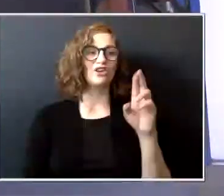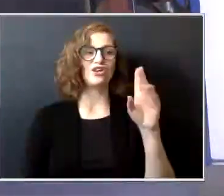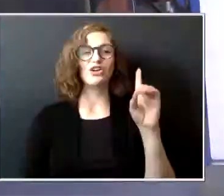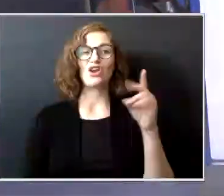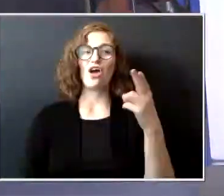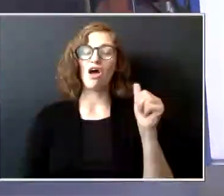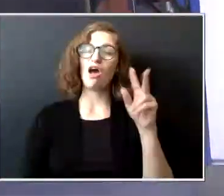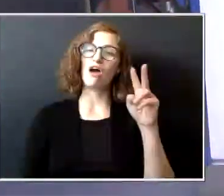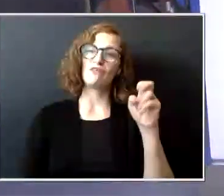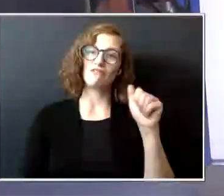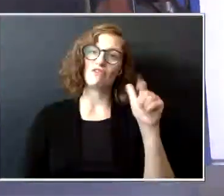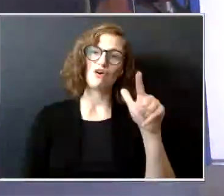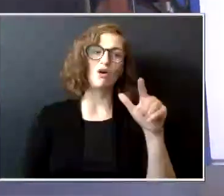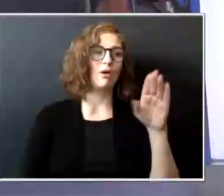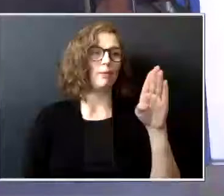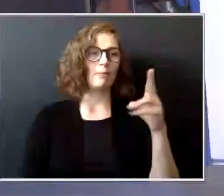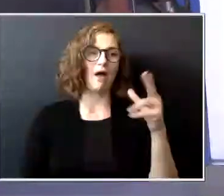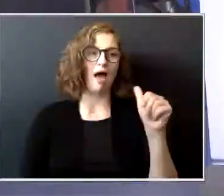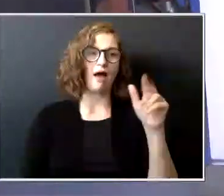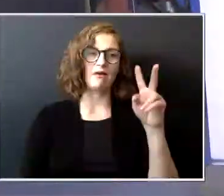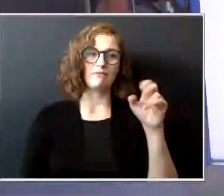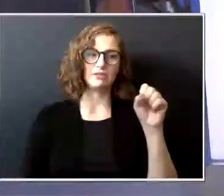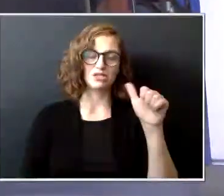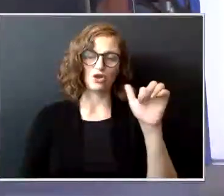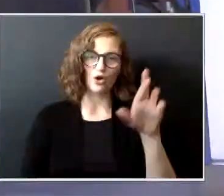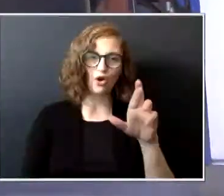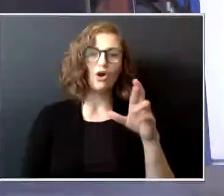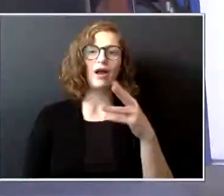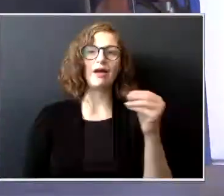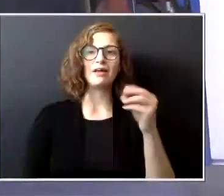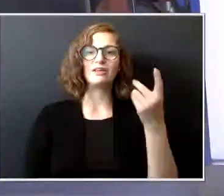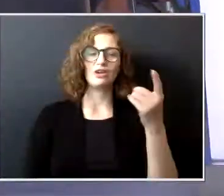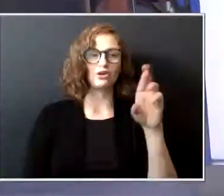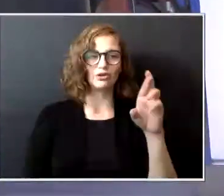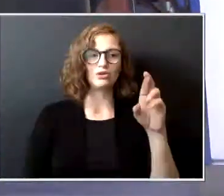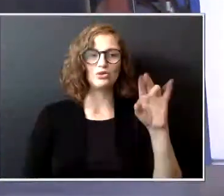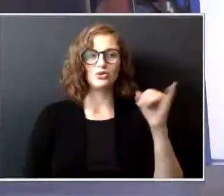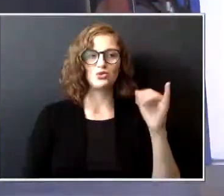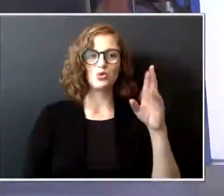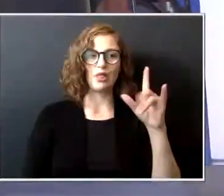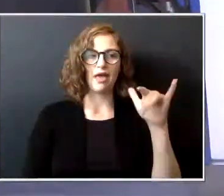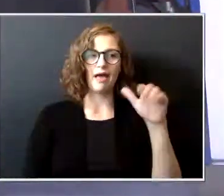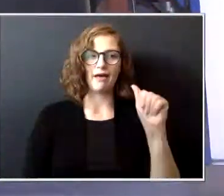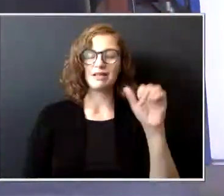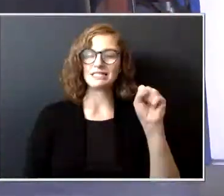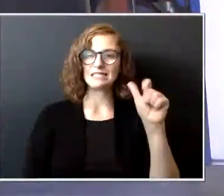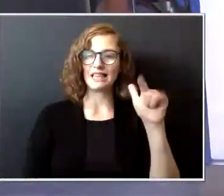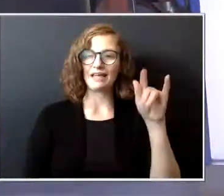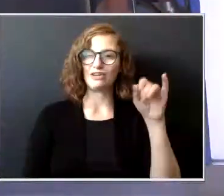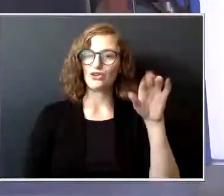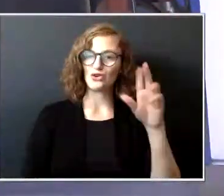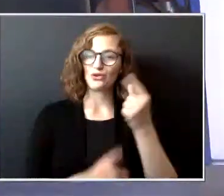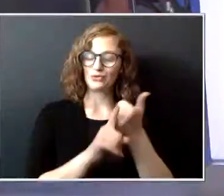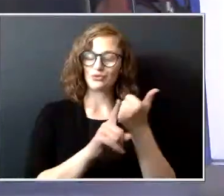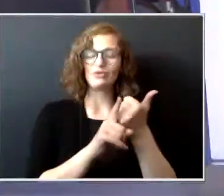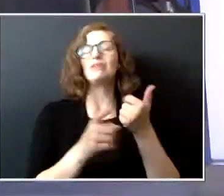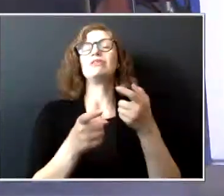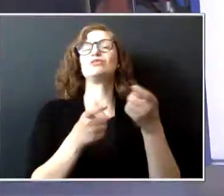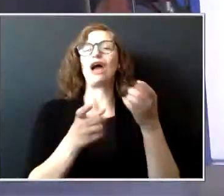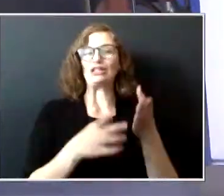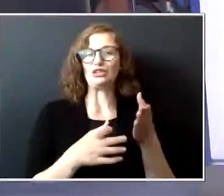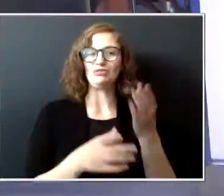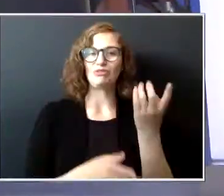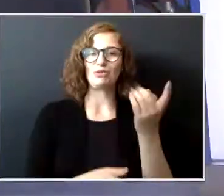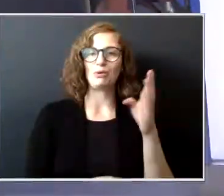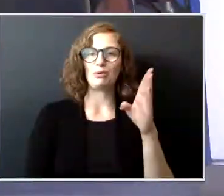Slater is also the medical director of the Burn Center here at the health system. And also joining us is a very special guest, Jordy Lauterbach, who spent